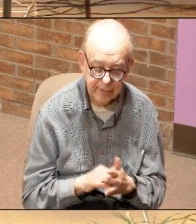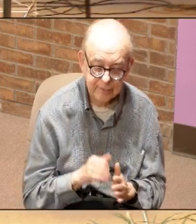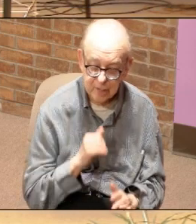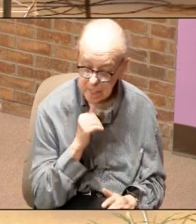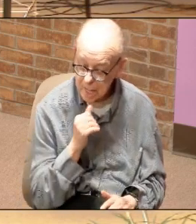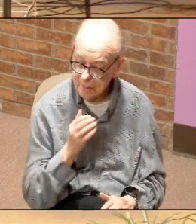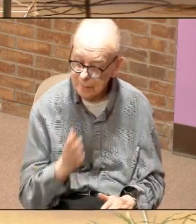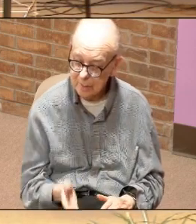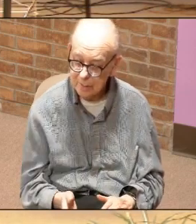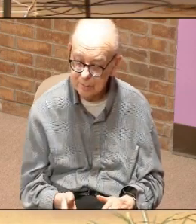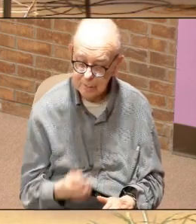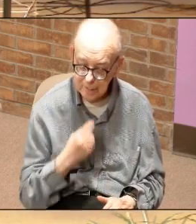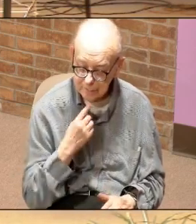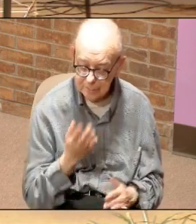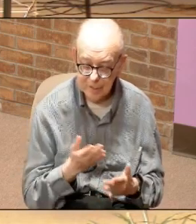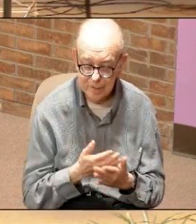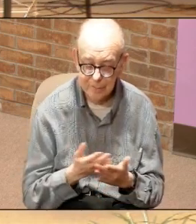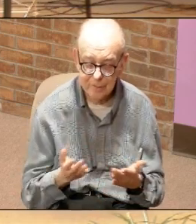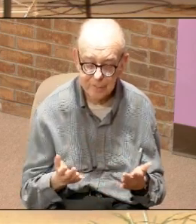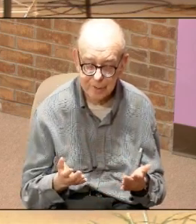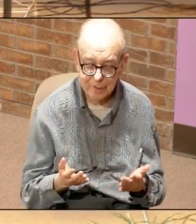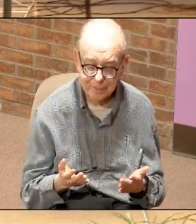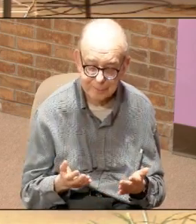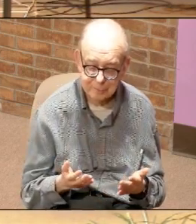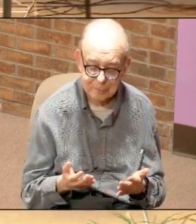there. But can I tell you something?